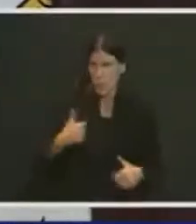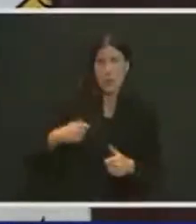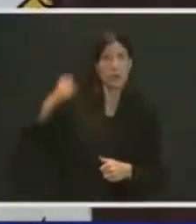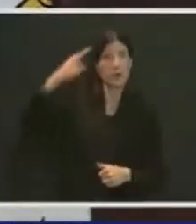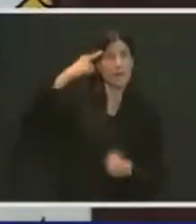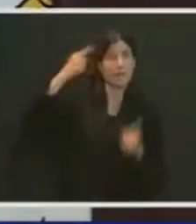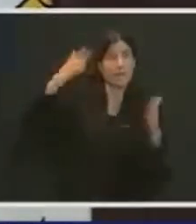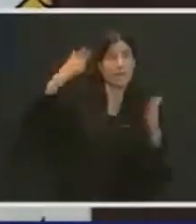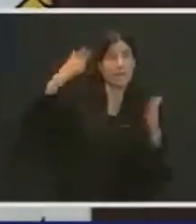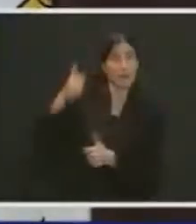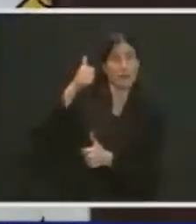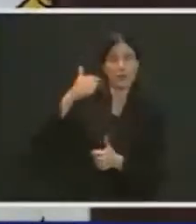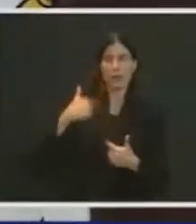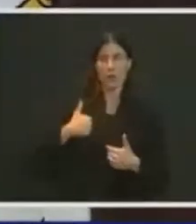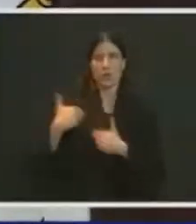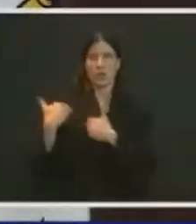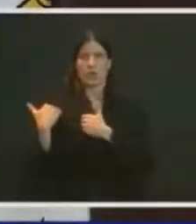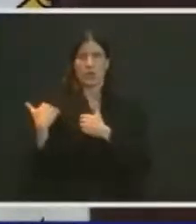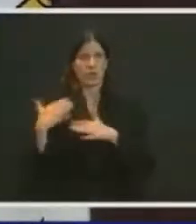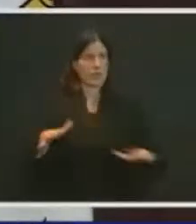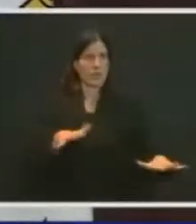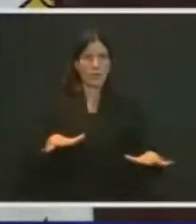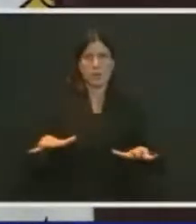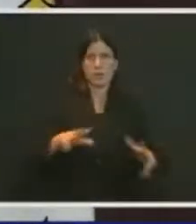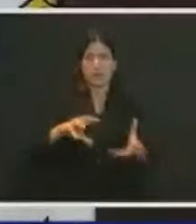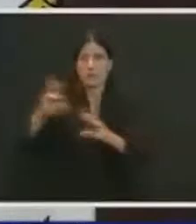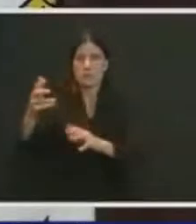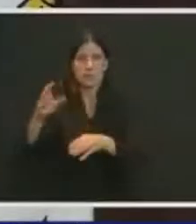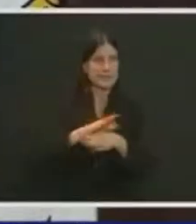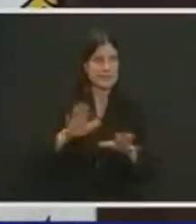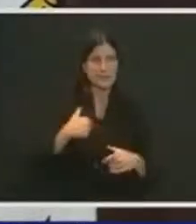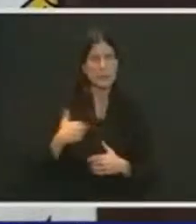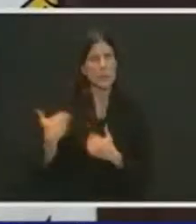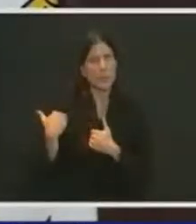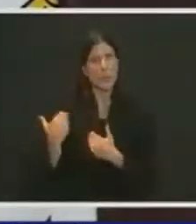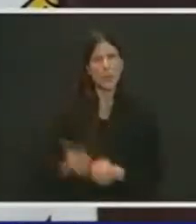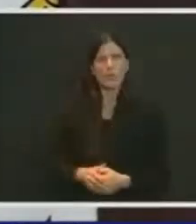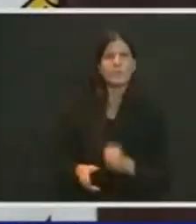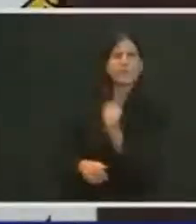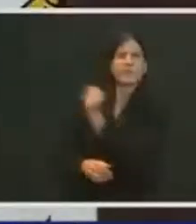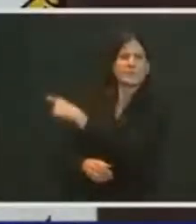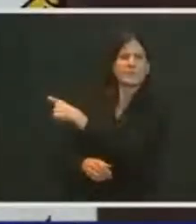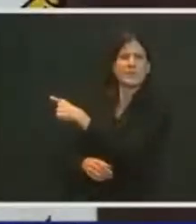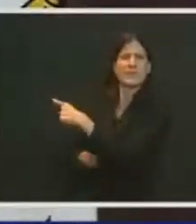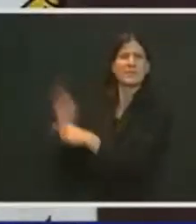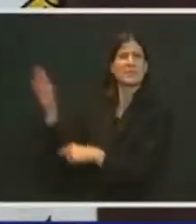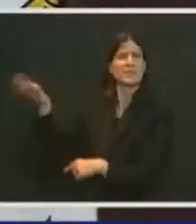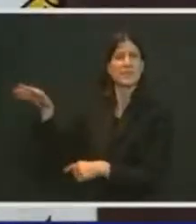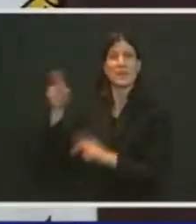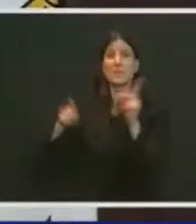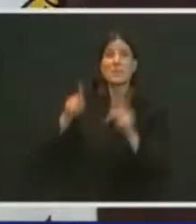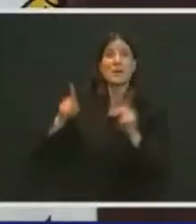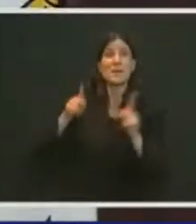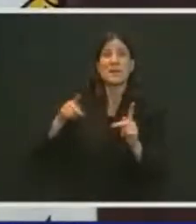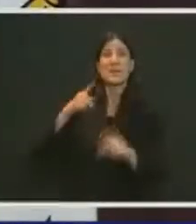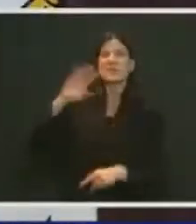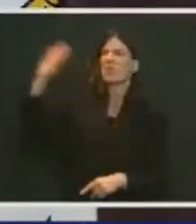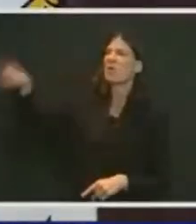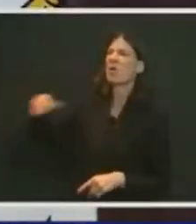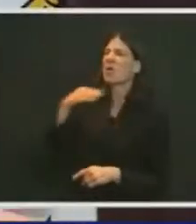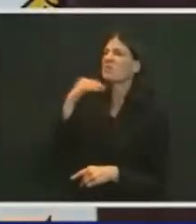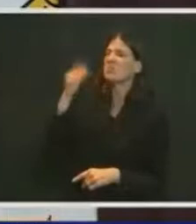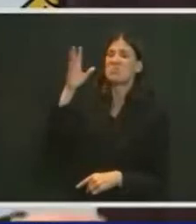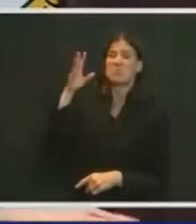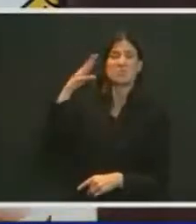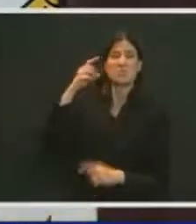do it. They have the power to instruct their police not to enforce your executive order? I'd have to look into the legality. I just hope we don't get there.